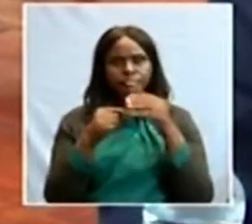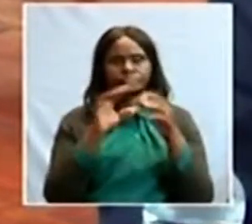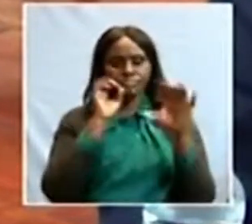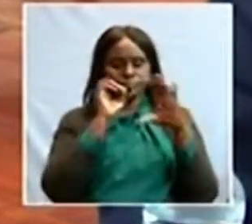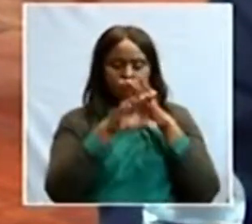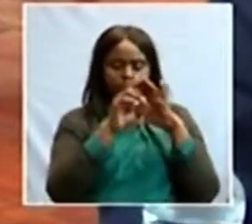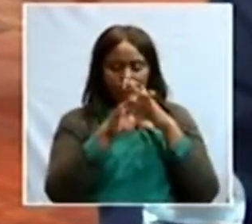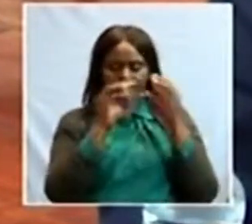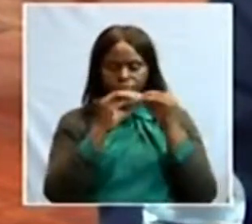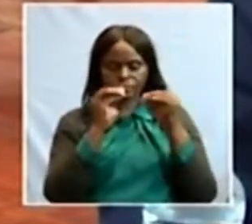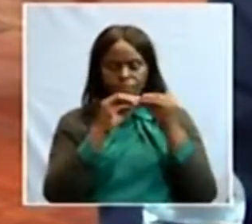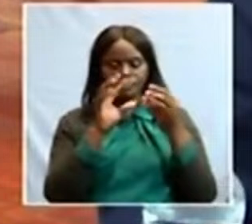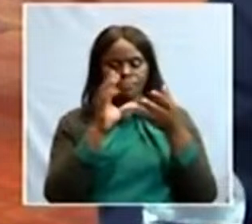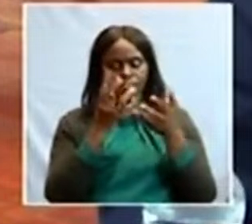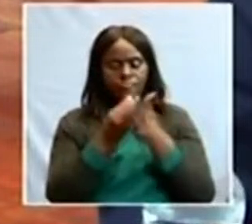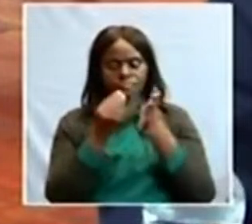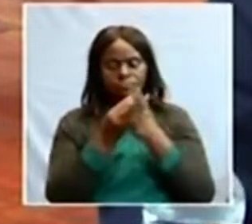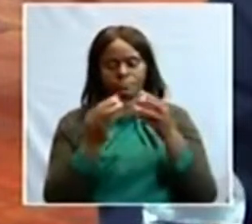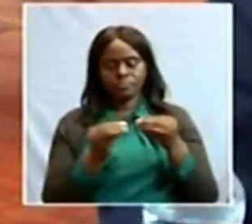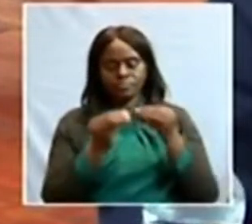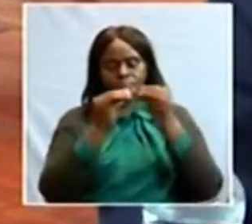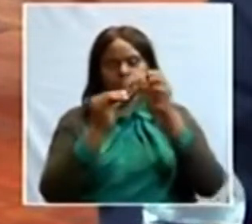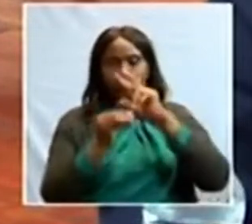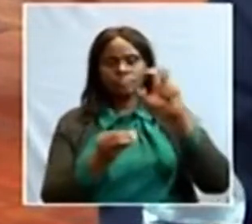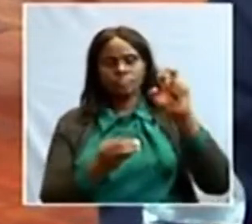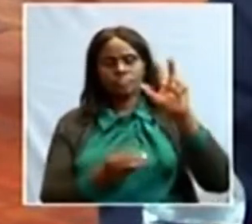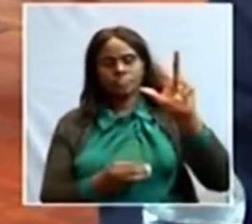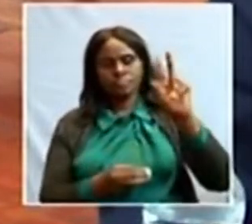remitted the total of